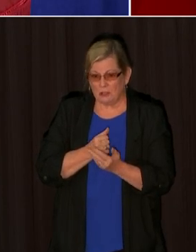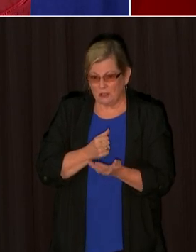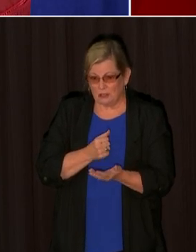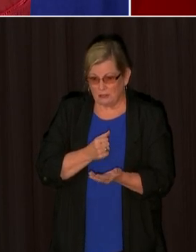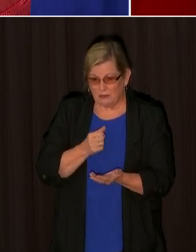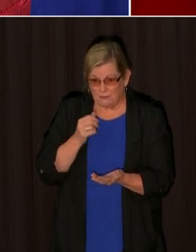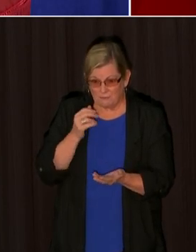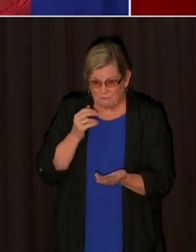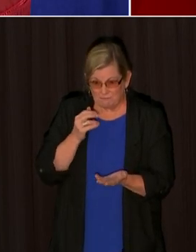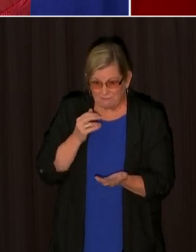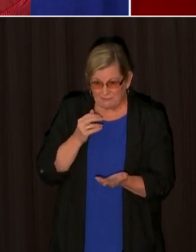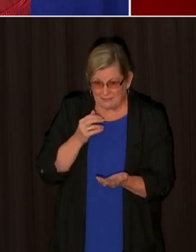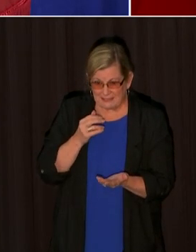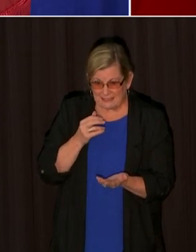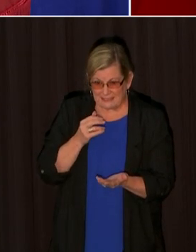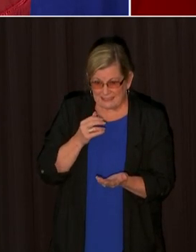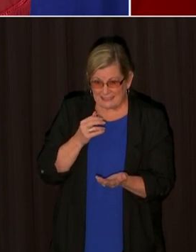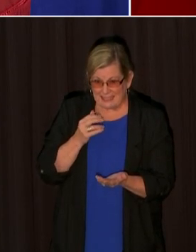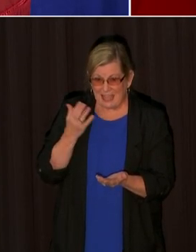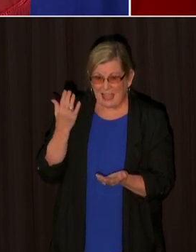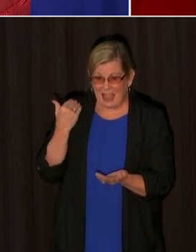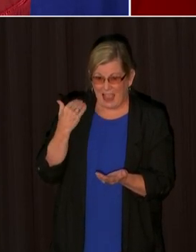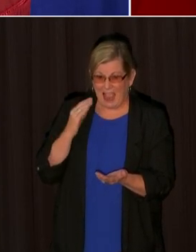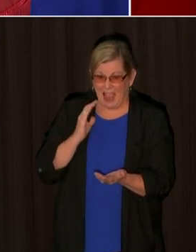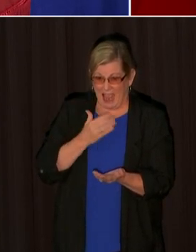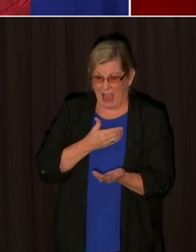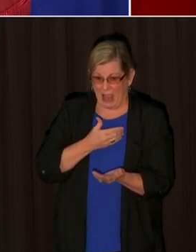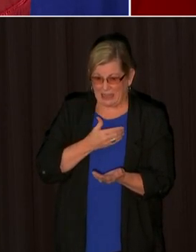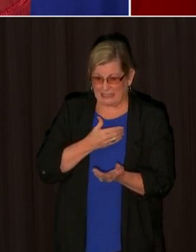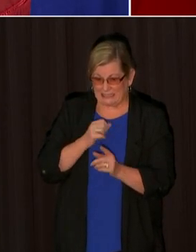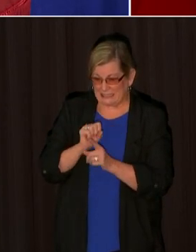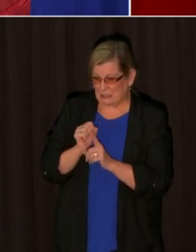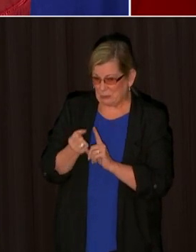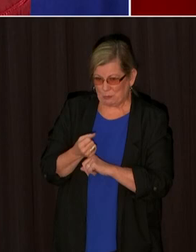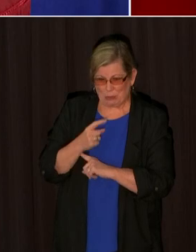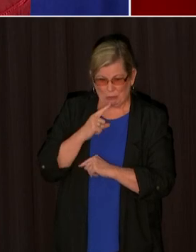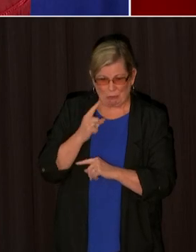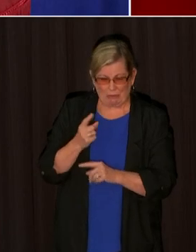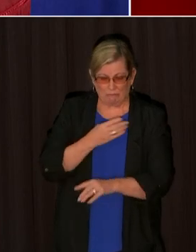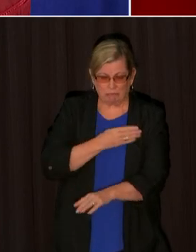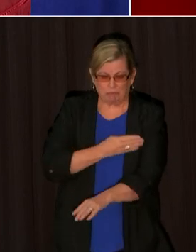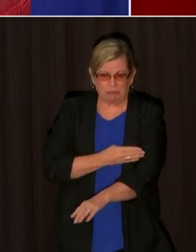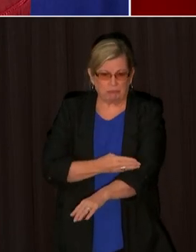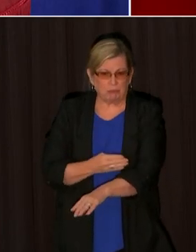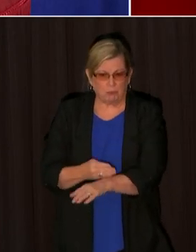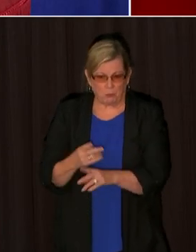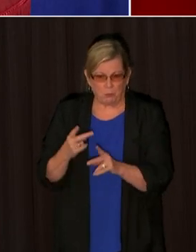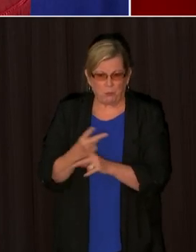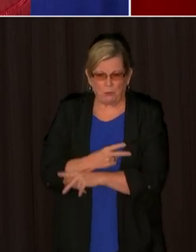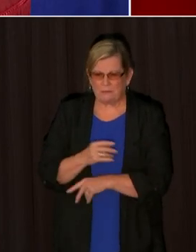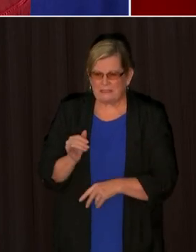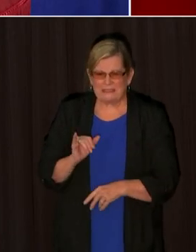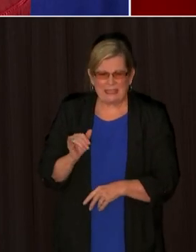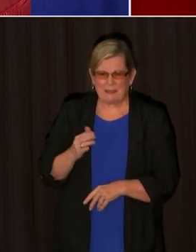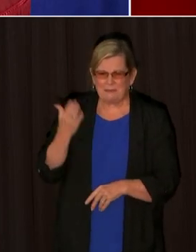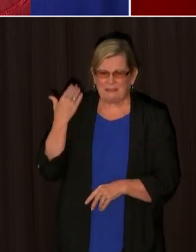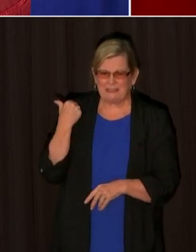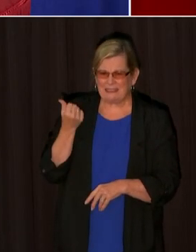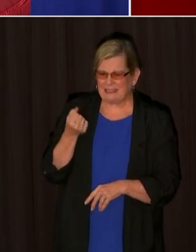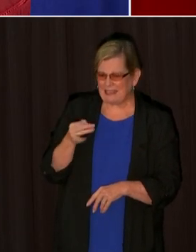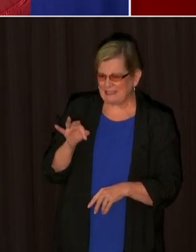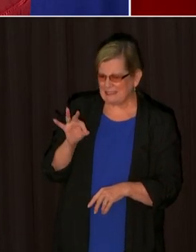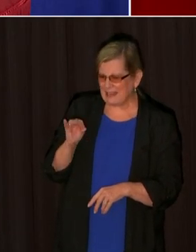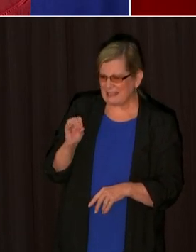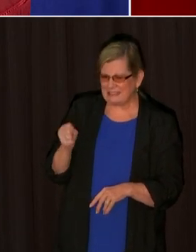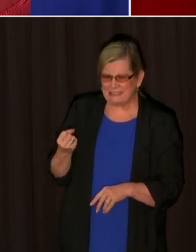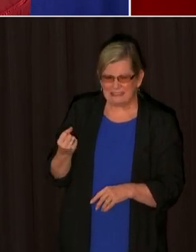in the 1990s. And that, to me, is very unfortunate. And I